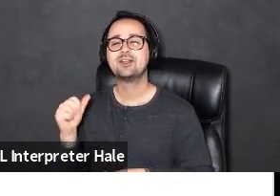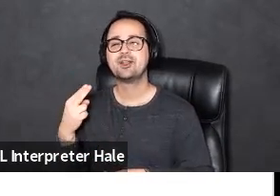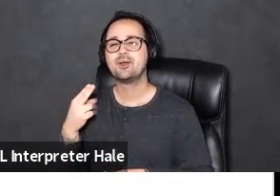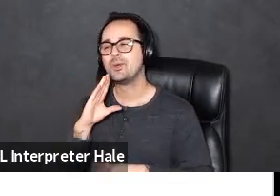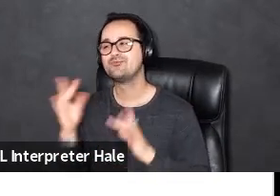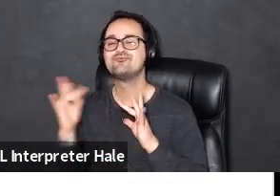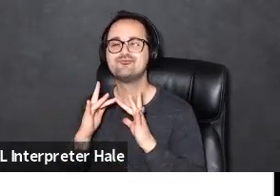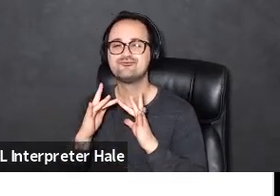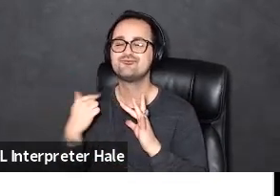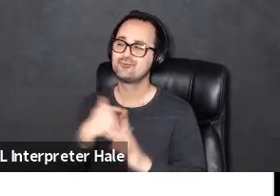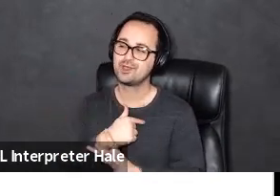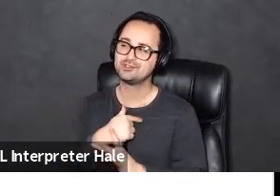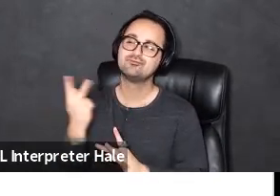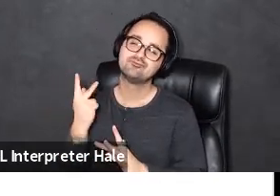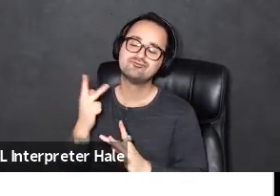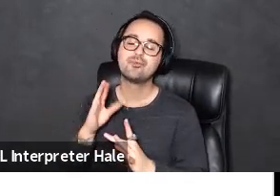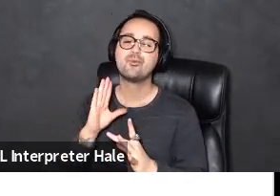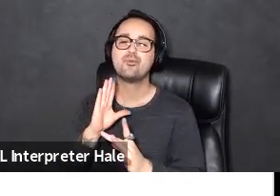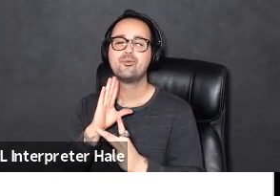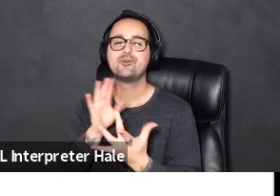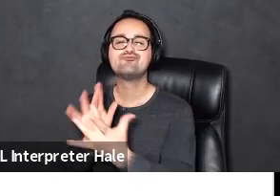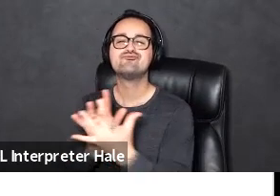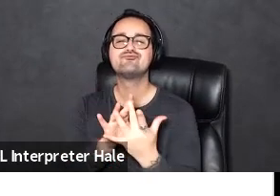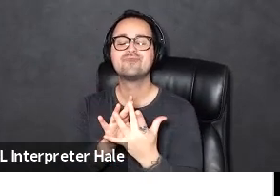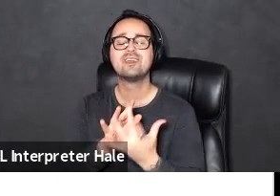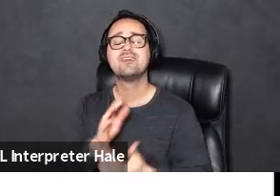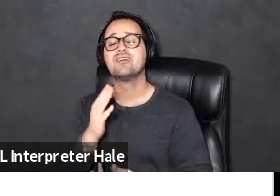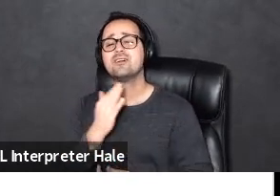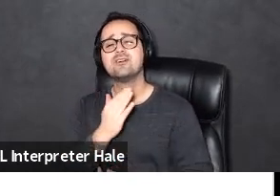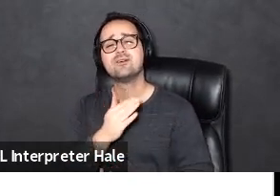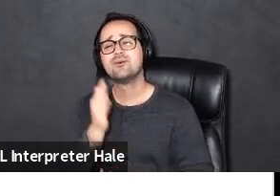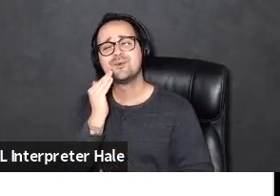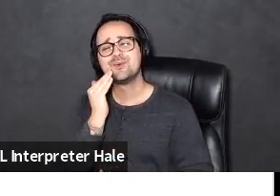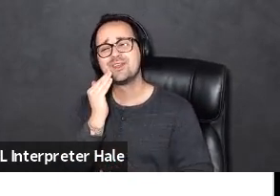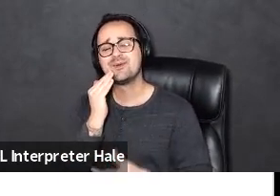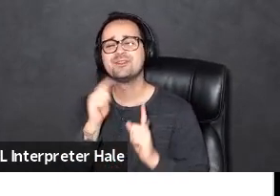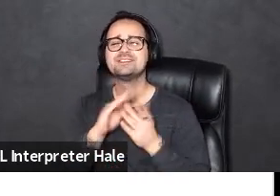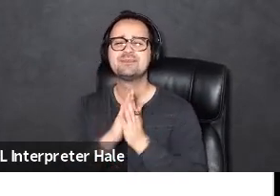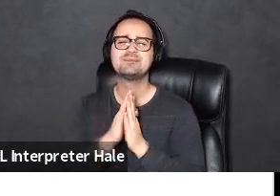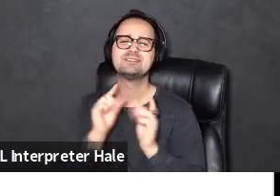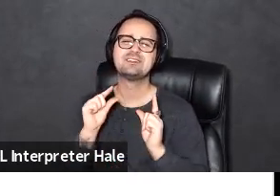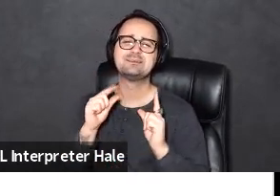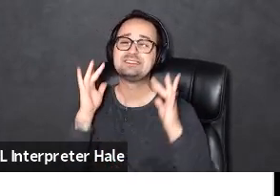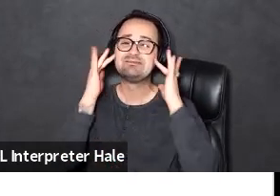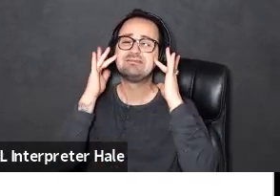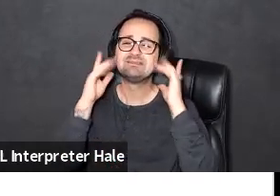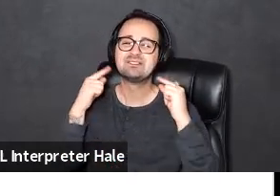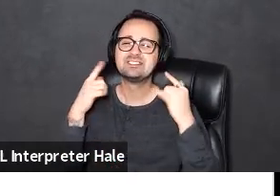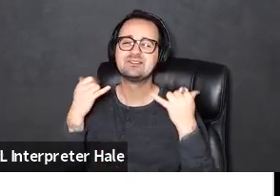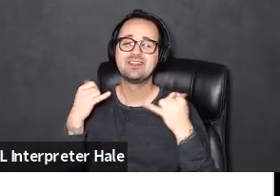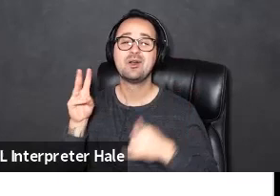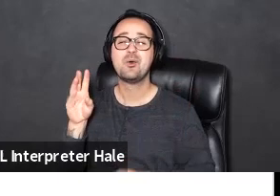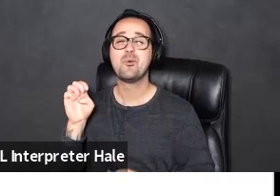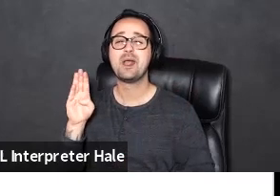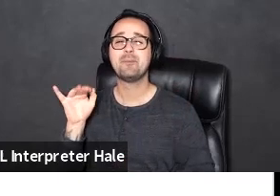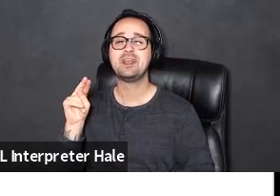reach out to all of you. But generally the idea is, we know that sometimes it gets a little hectic and a little crazy, and especially if you're in a webinar, it's tough